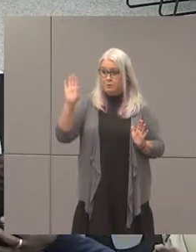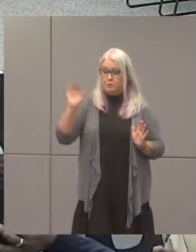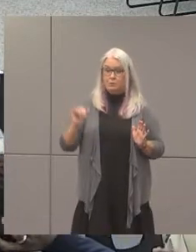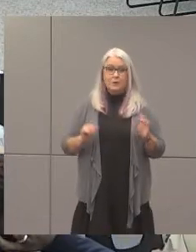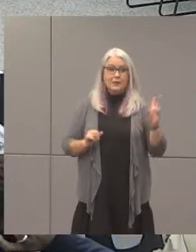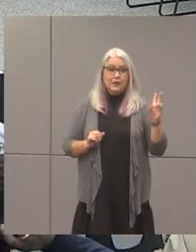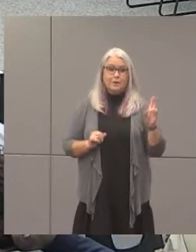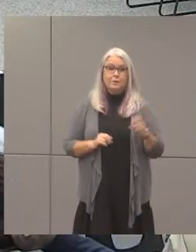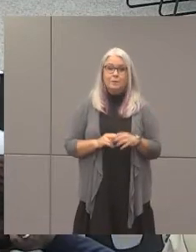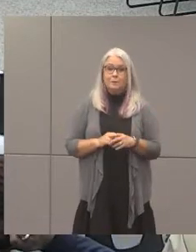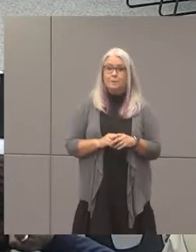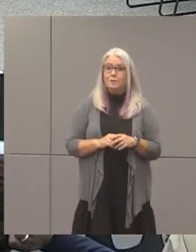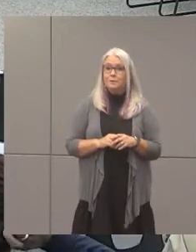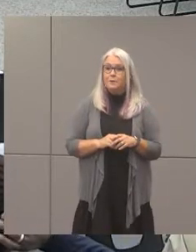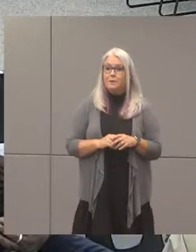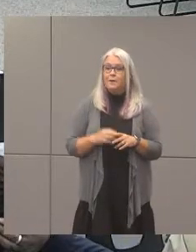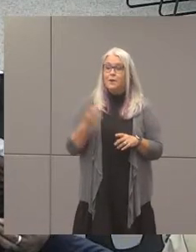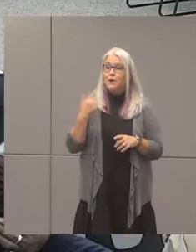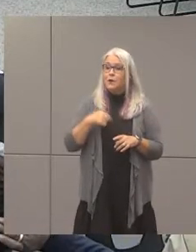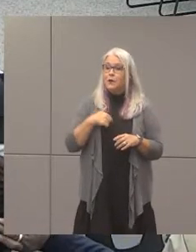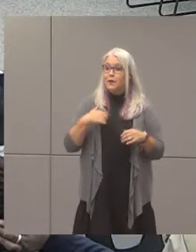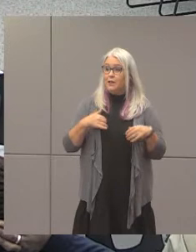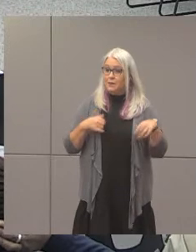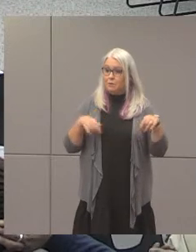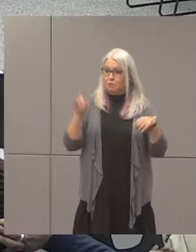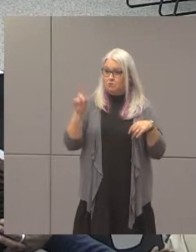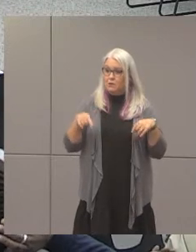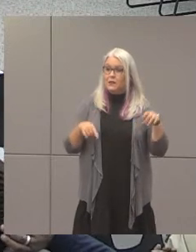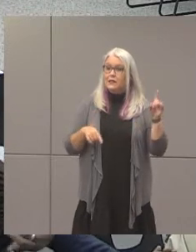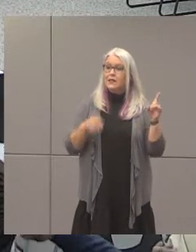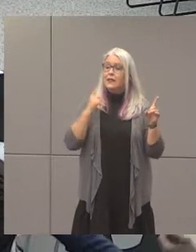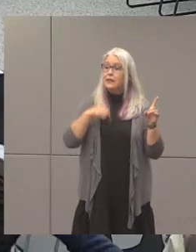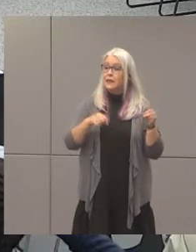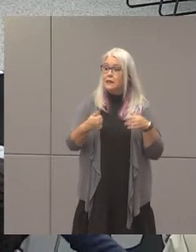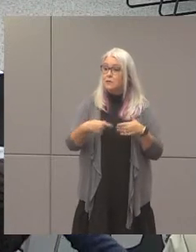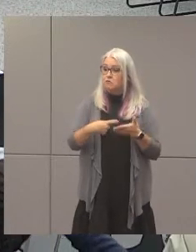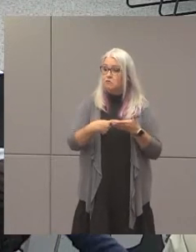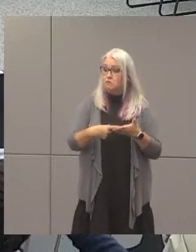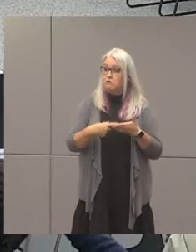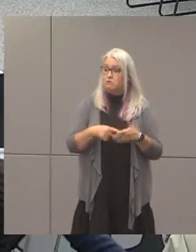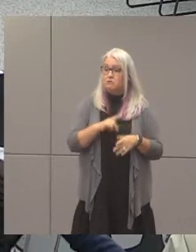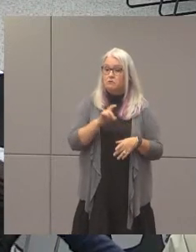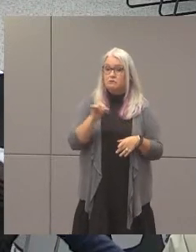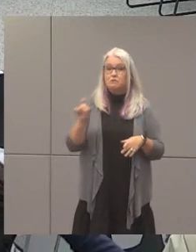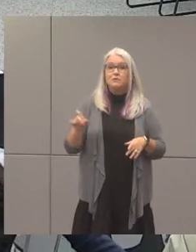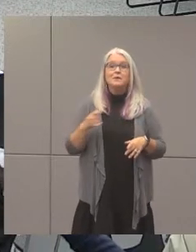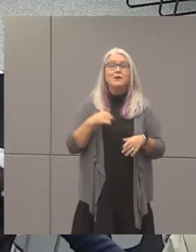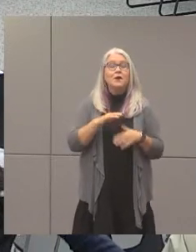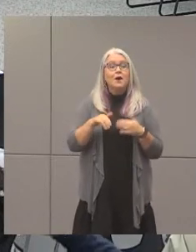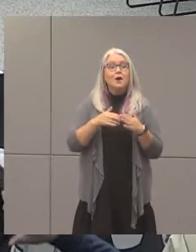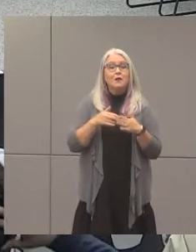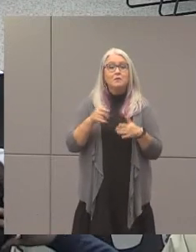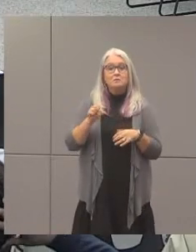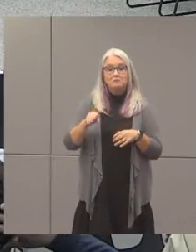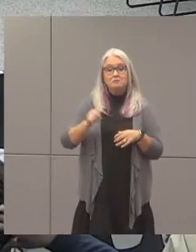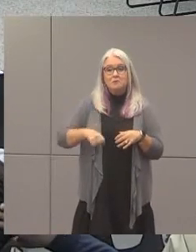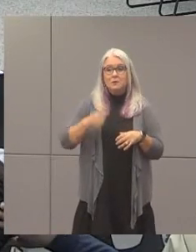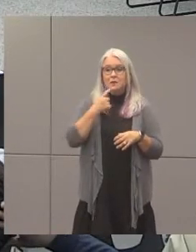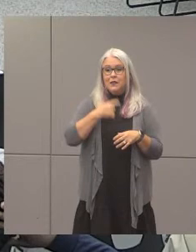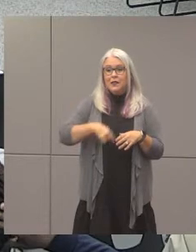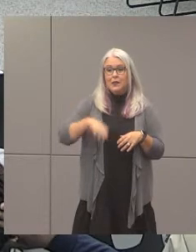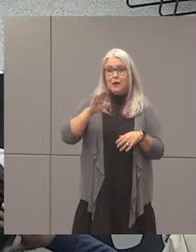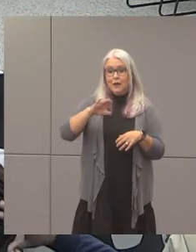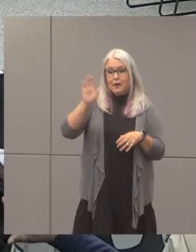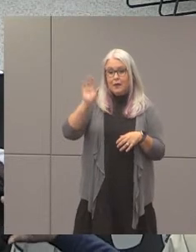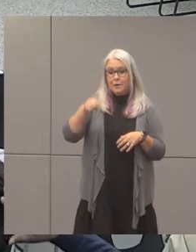Second. We have a motion and we have a second. Any discussion? All those in favor signify by saying